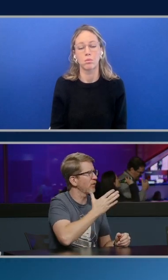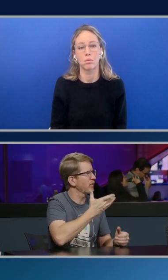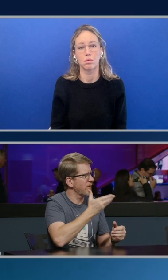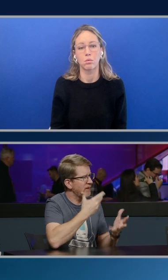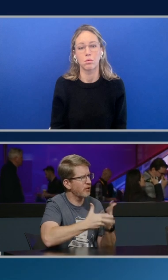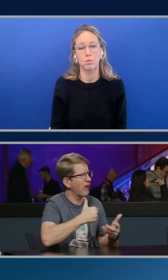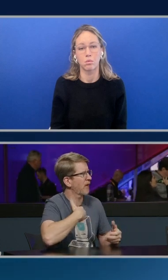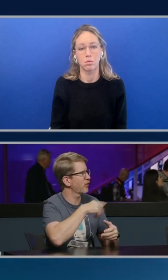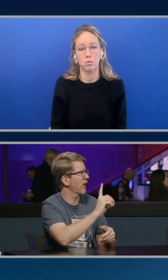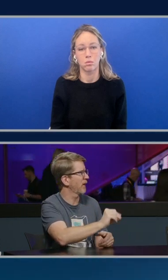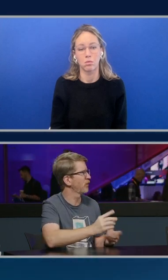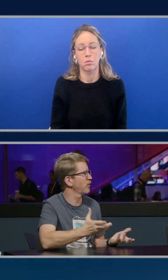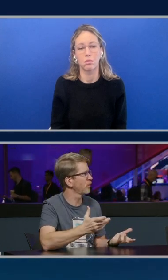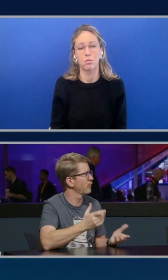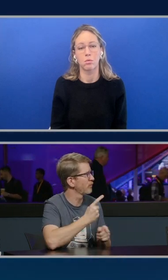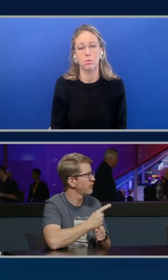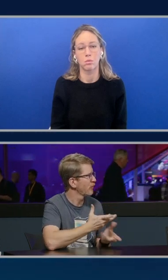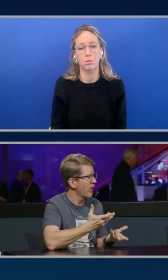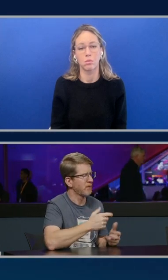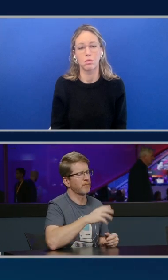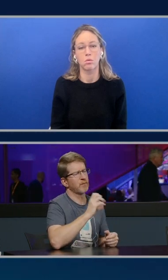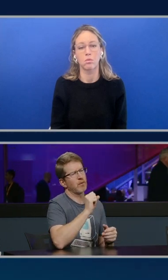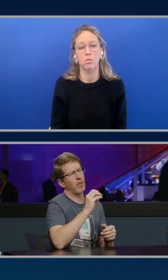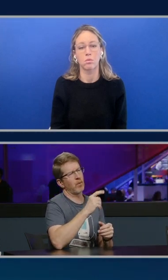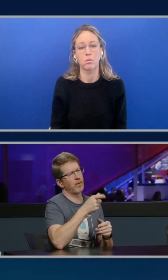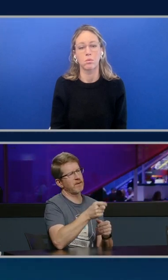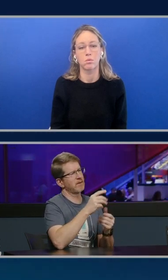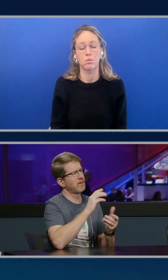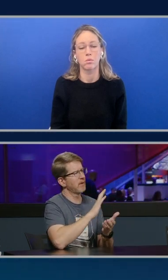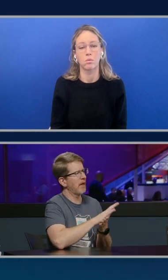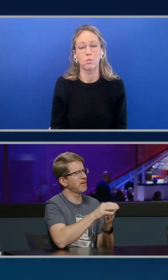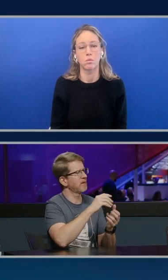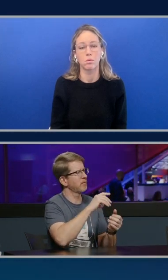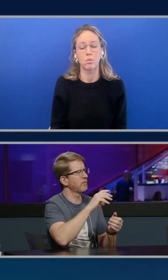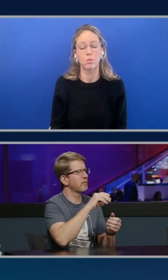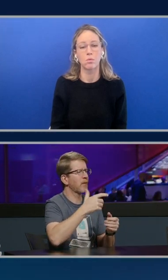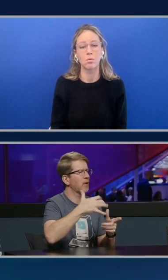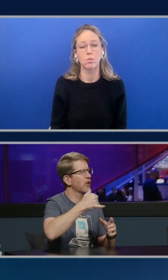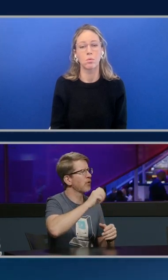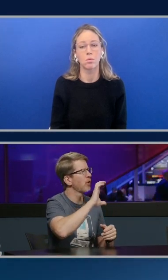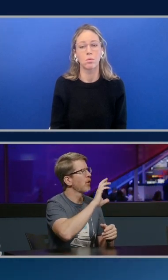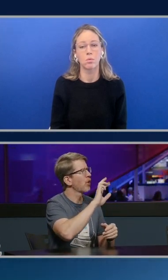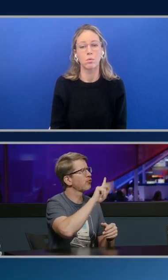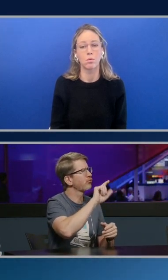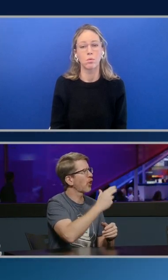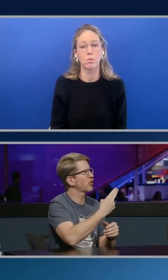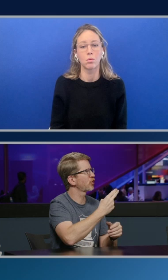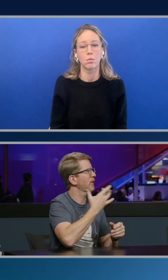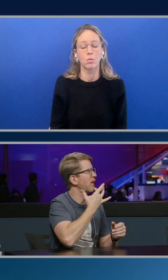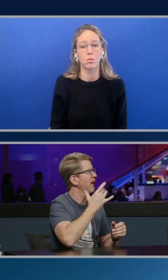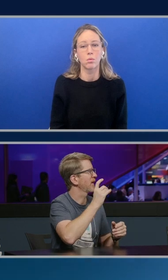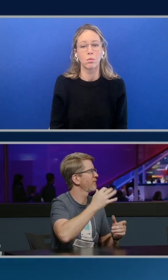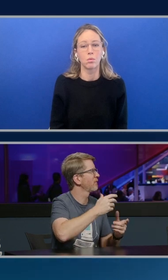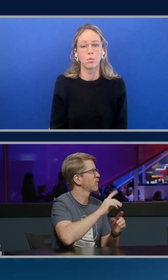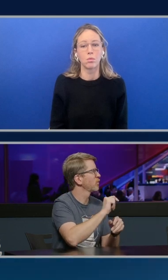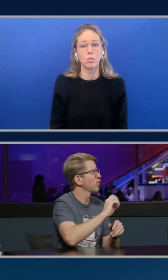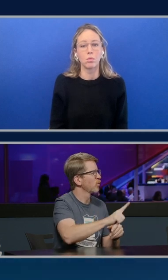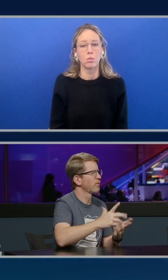to be at every single interaction that I do, right? So it's really nice to have